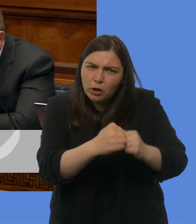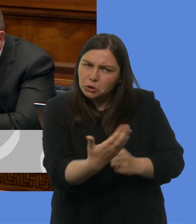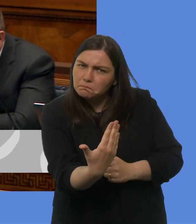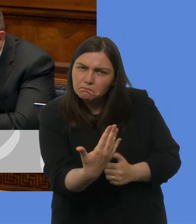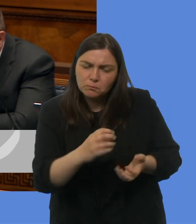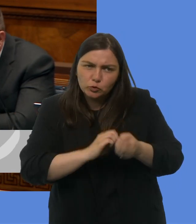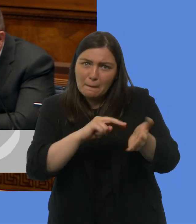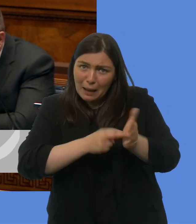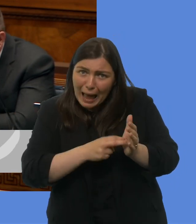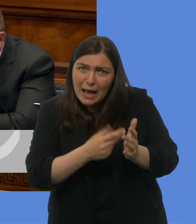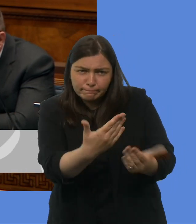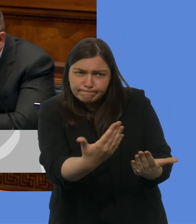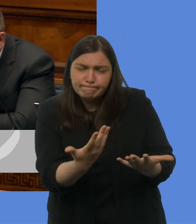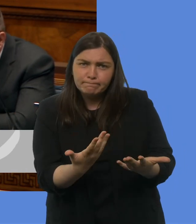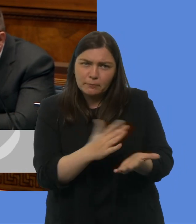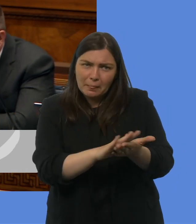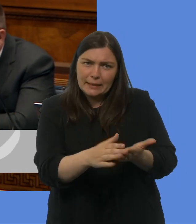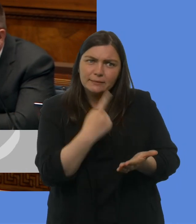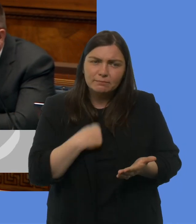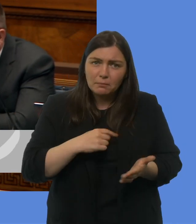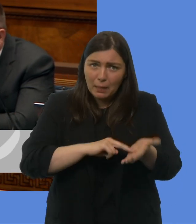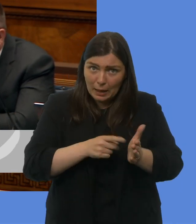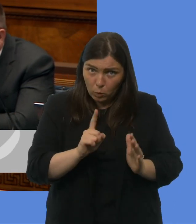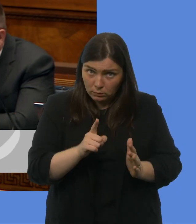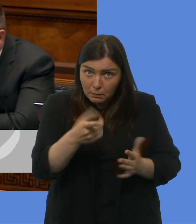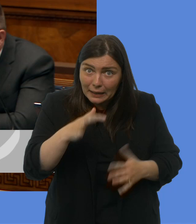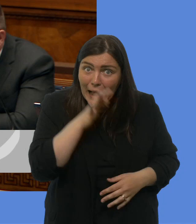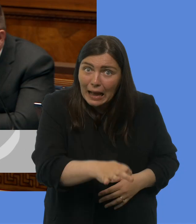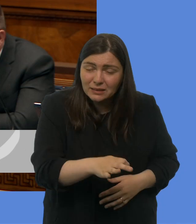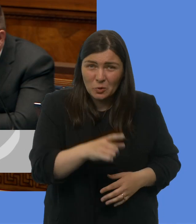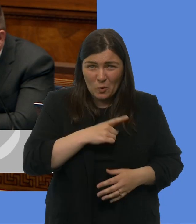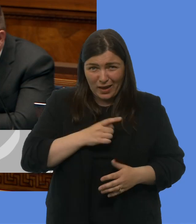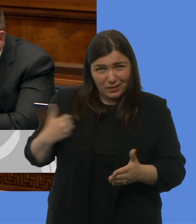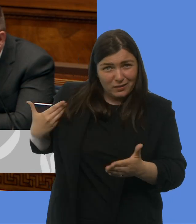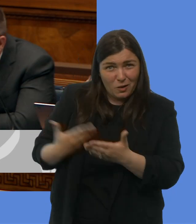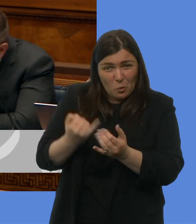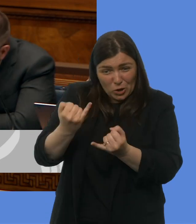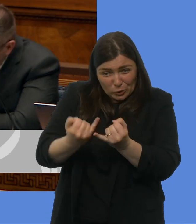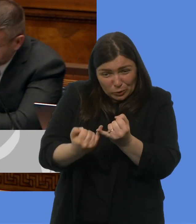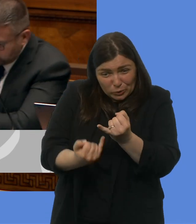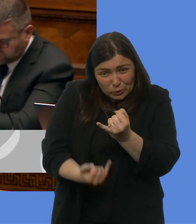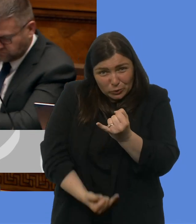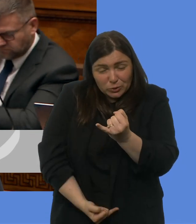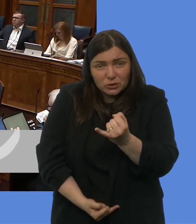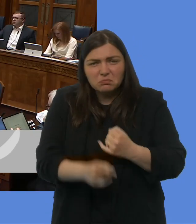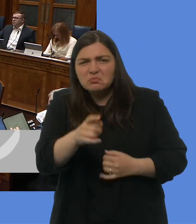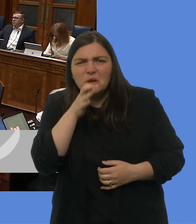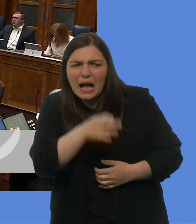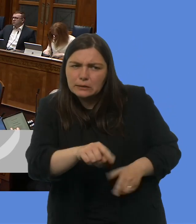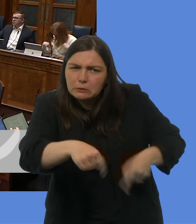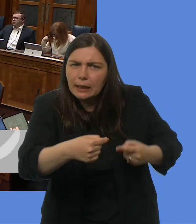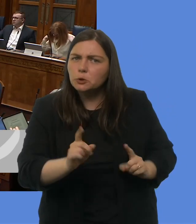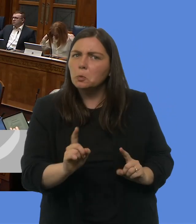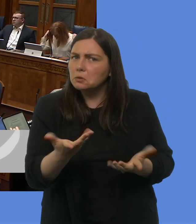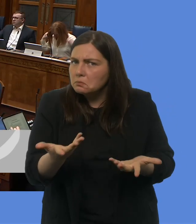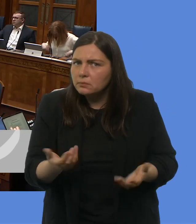with a plan to invest in NI Water? Because this is quite literally getting worse. Our water is in crisis. What pressure are you bringing to bear on your ministerial